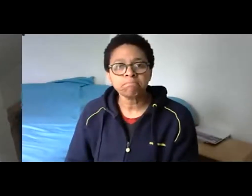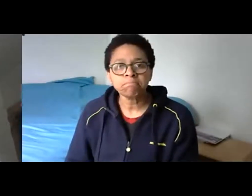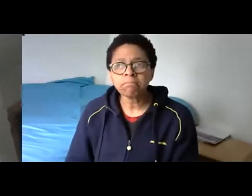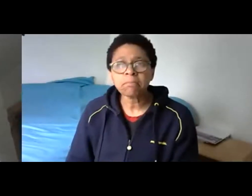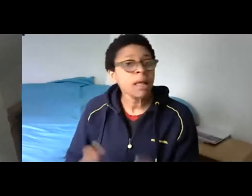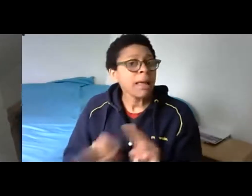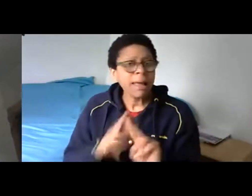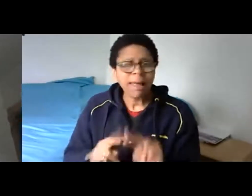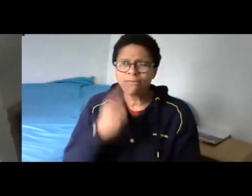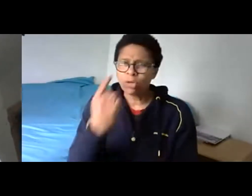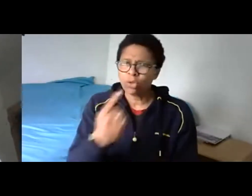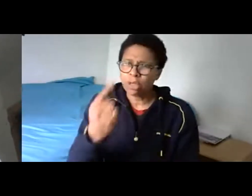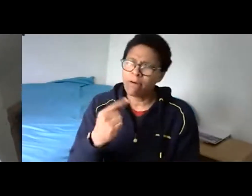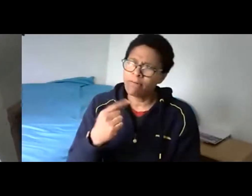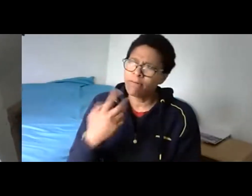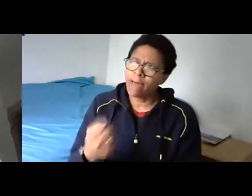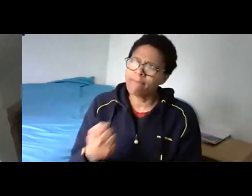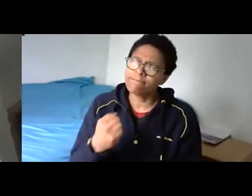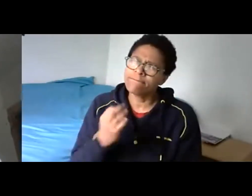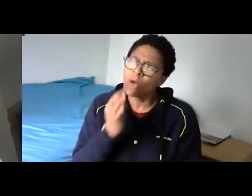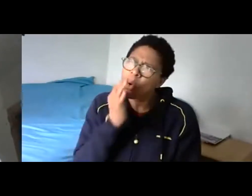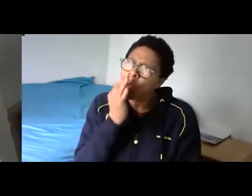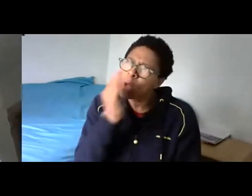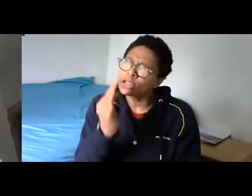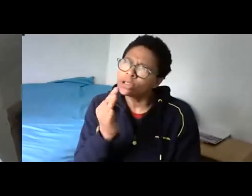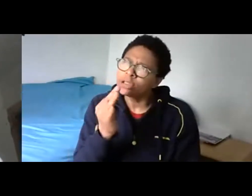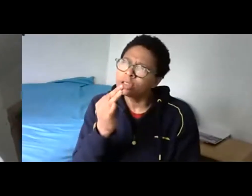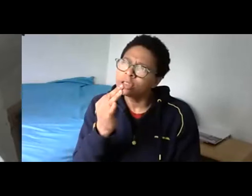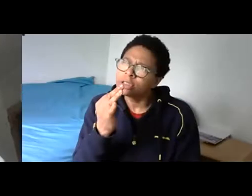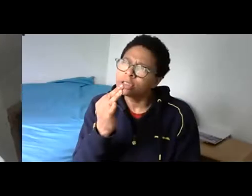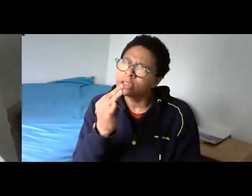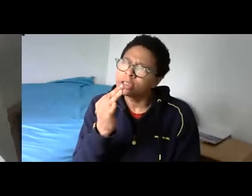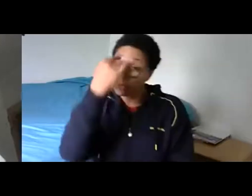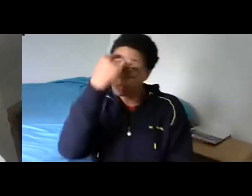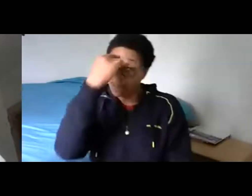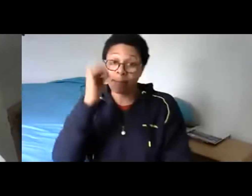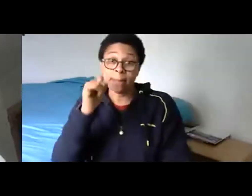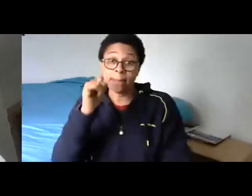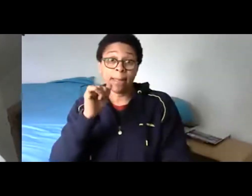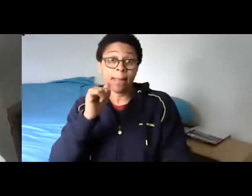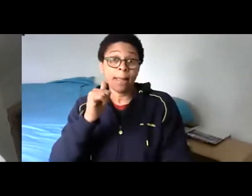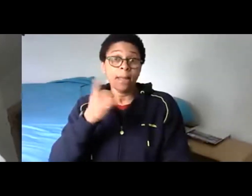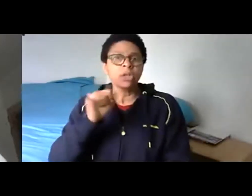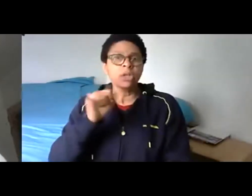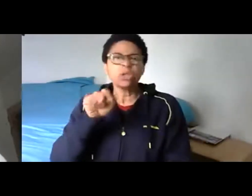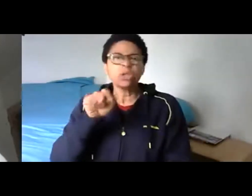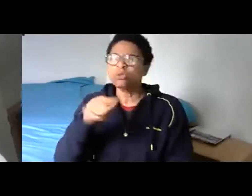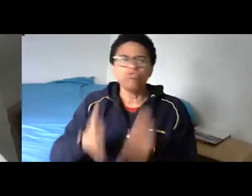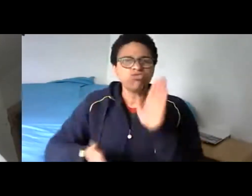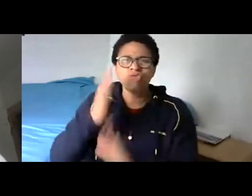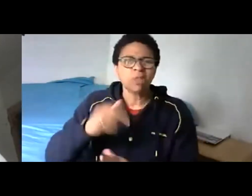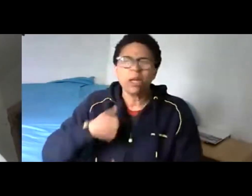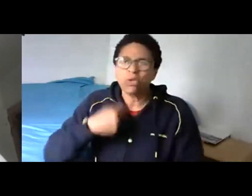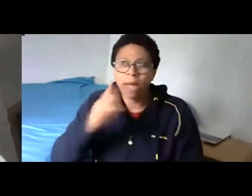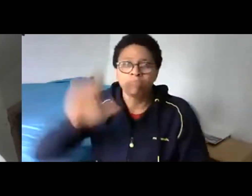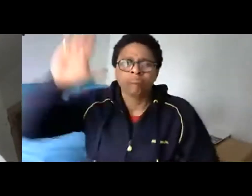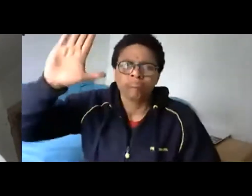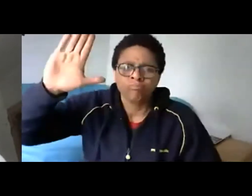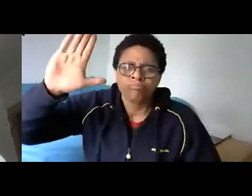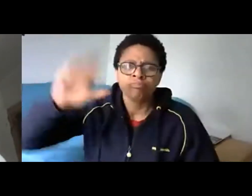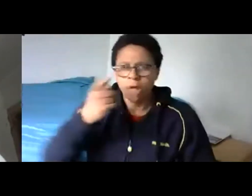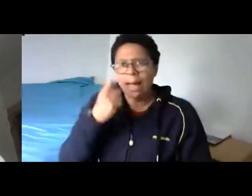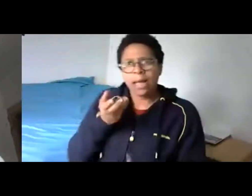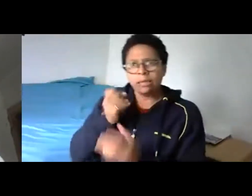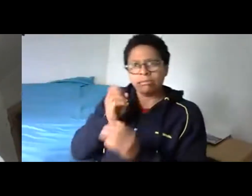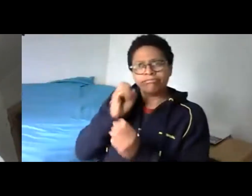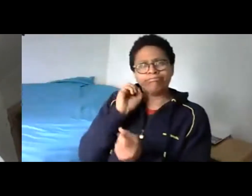you have particular question about something I'm talking about, maybe it's best if you just raise your hand and we can address